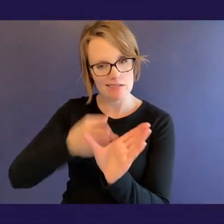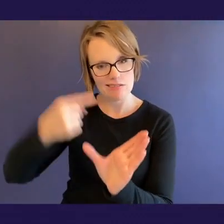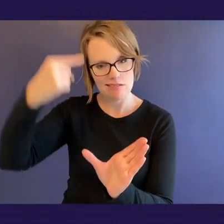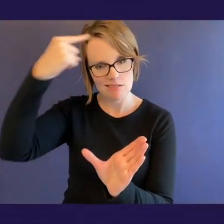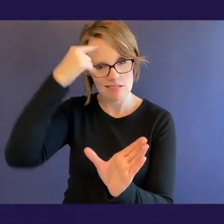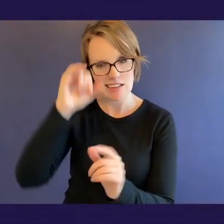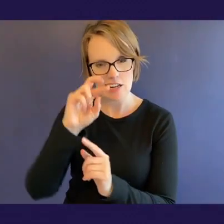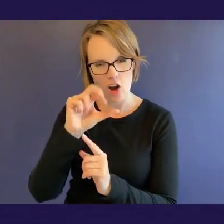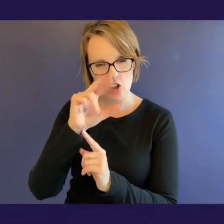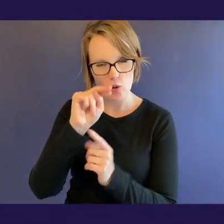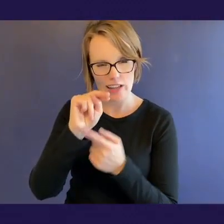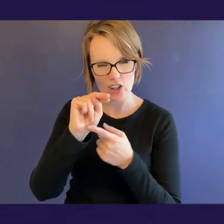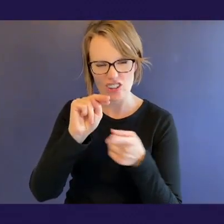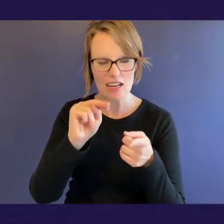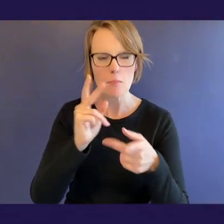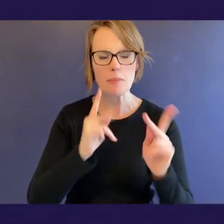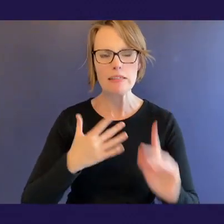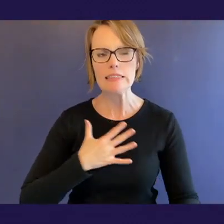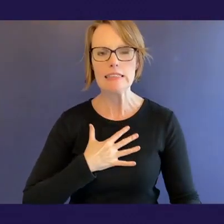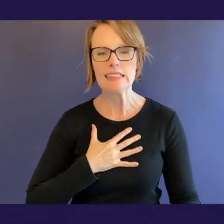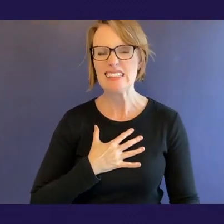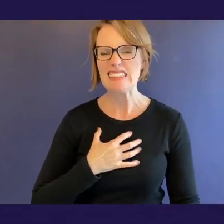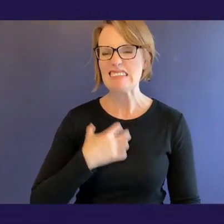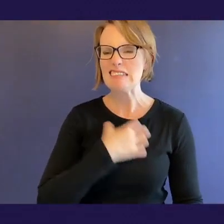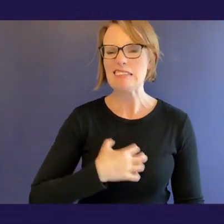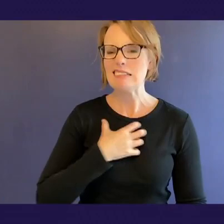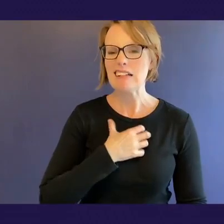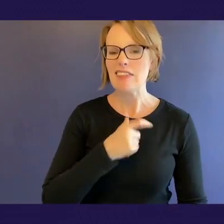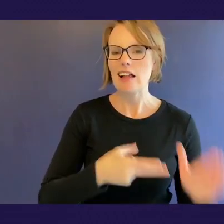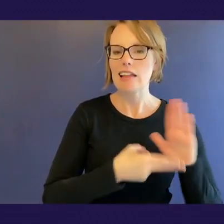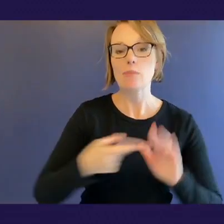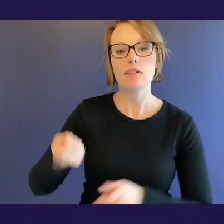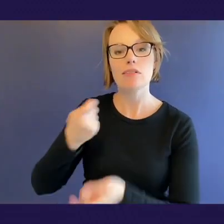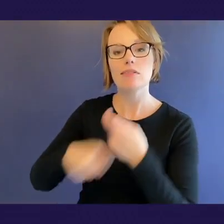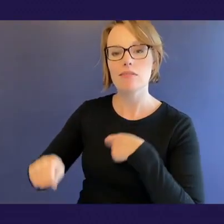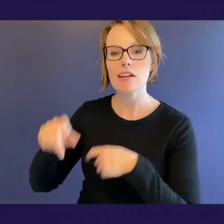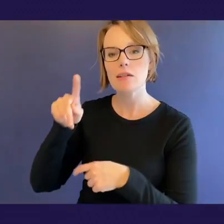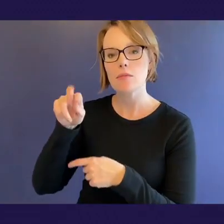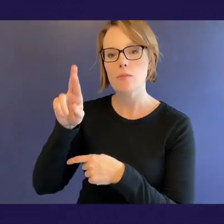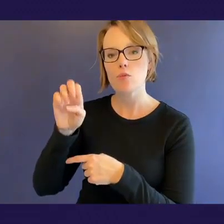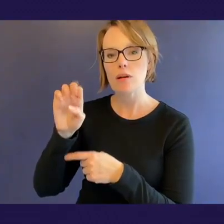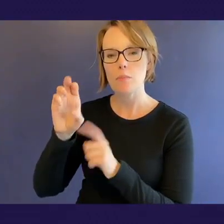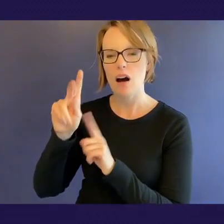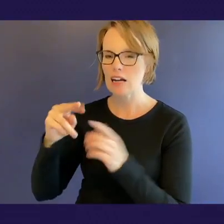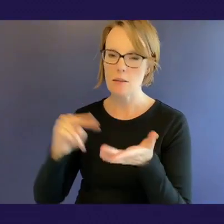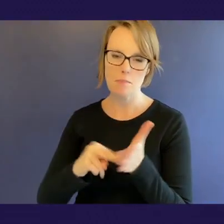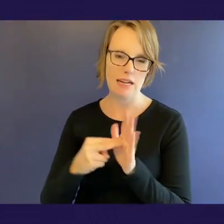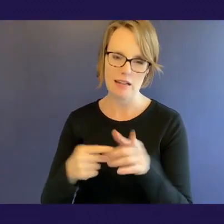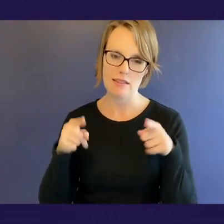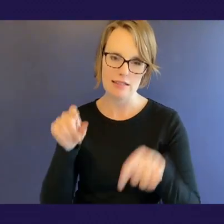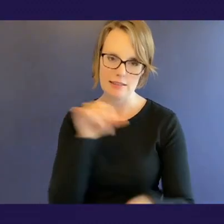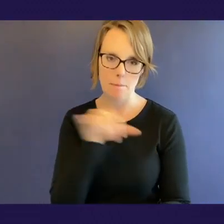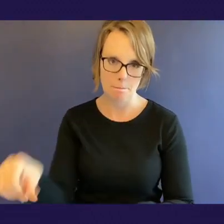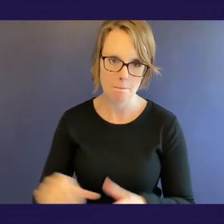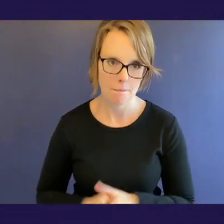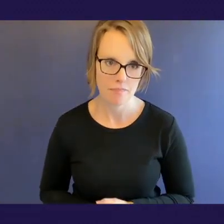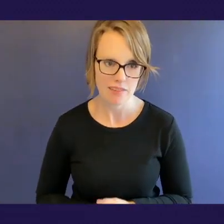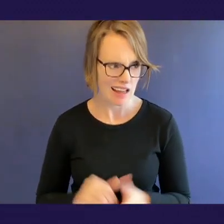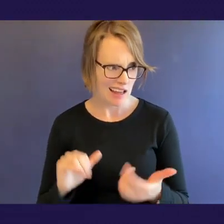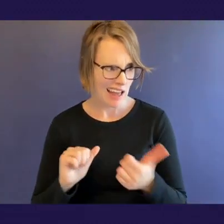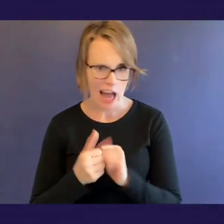to talk about. So this strategy can also be referred to as pre-bunking. The way in which these messages actually work is